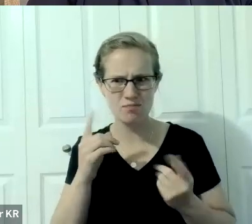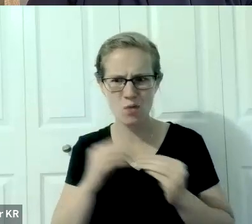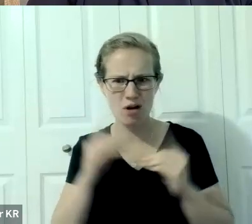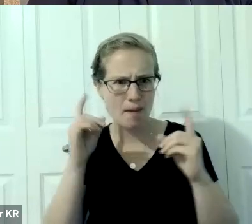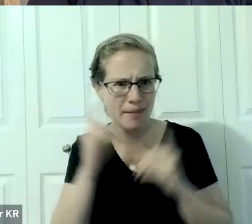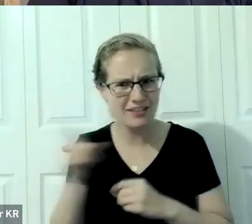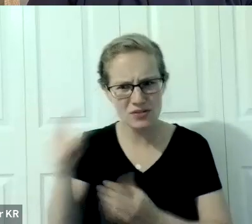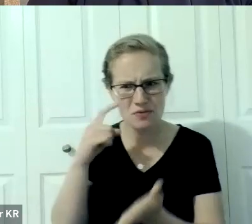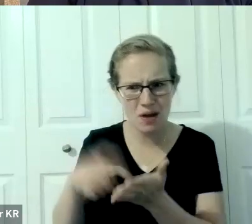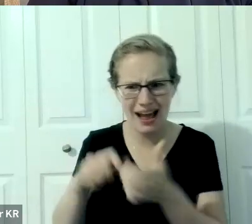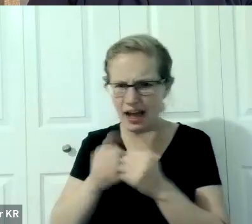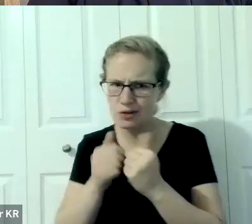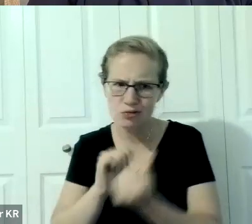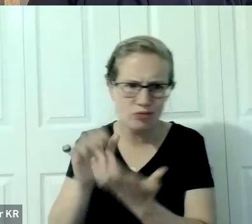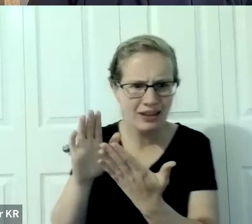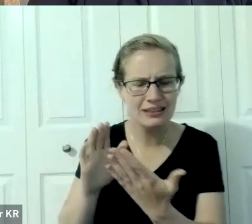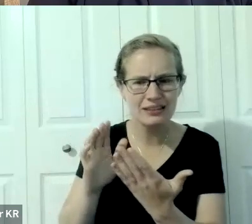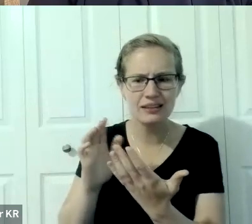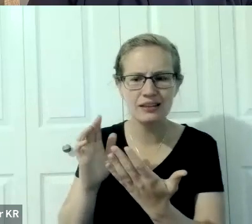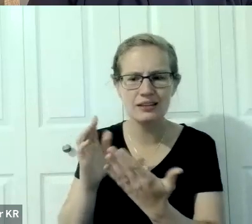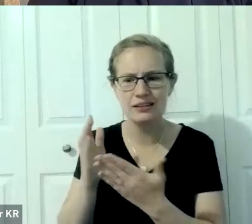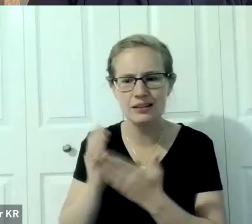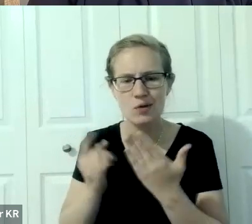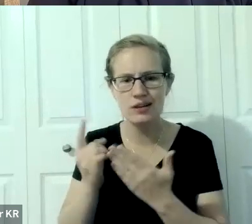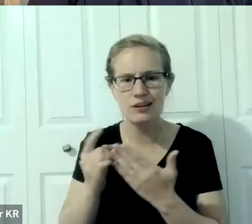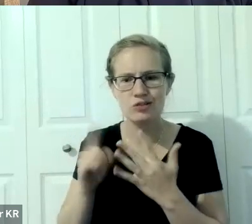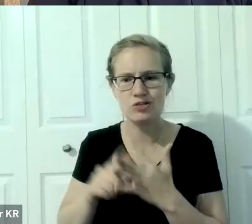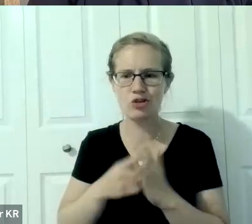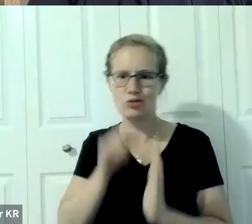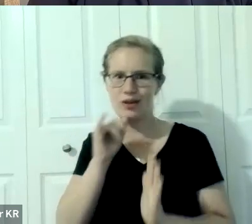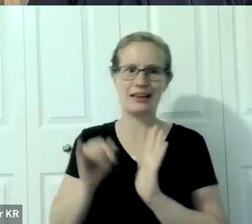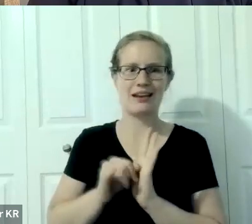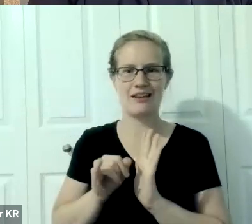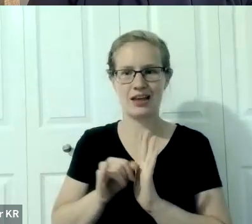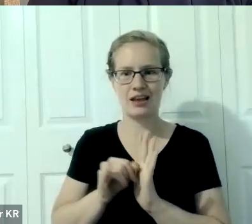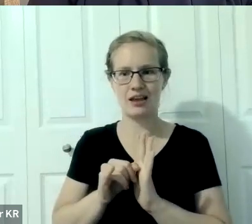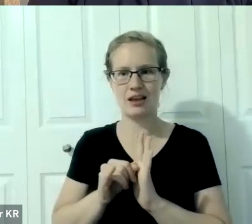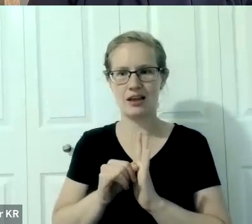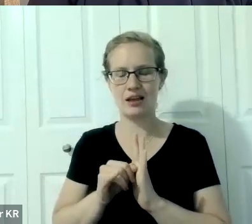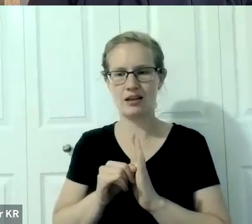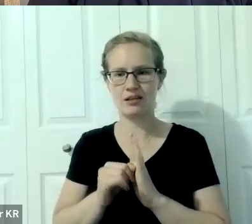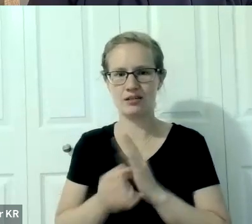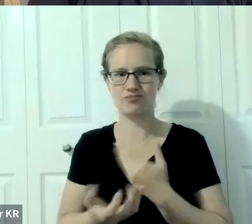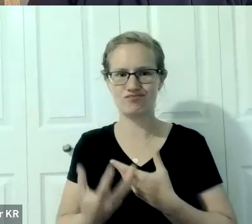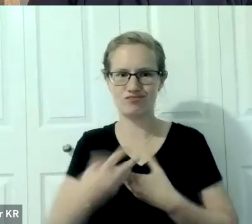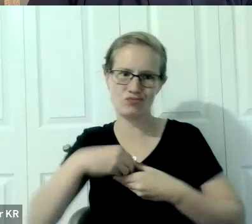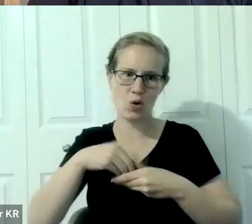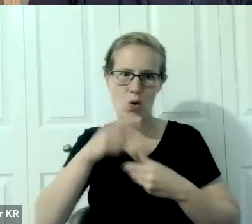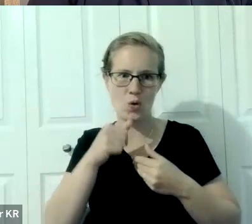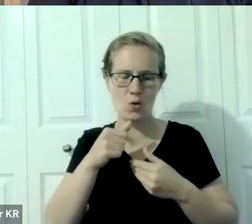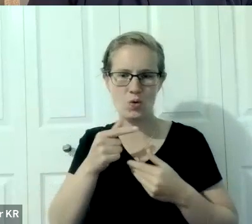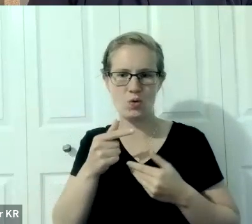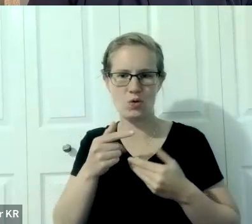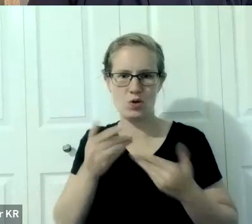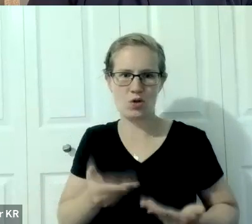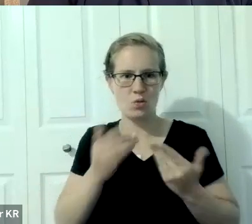When, how would you address this when someone does start to identify and make that an integral part of who they are in the world?